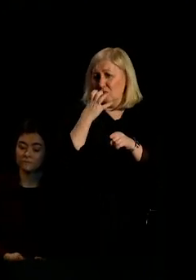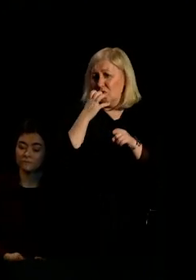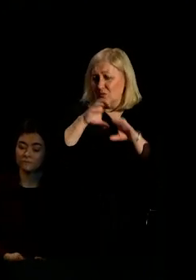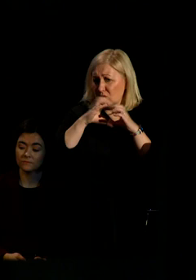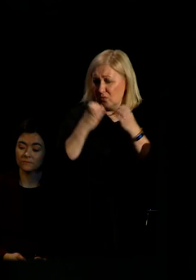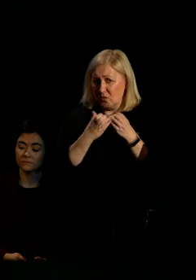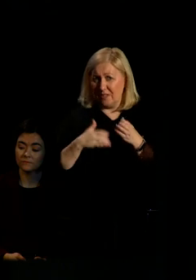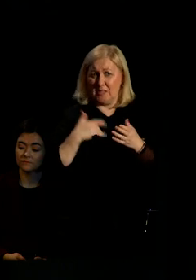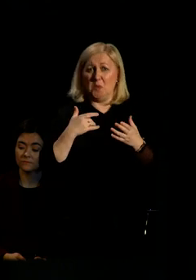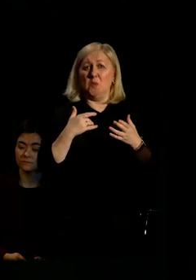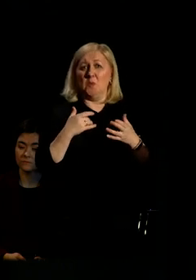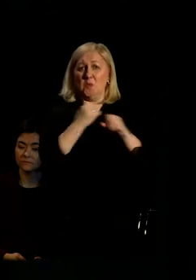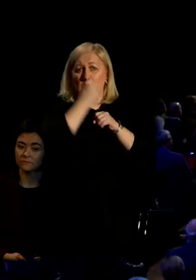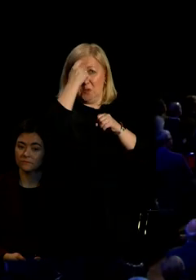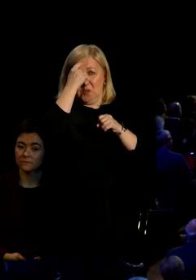what might lie ahead.